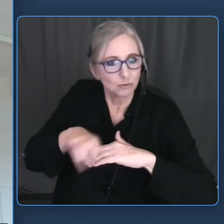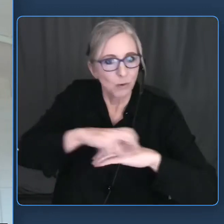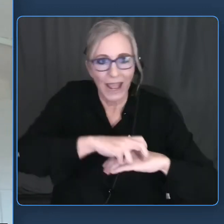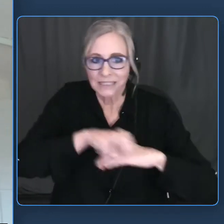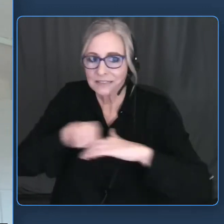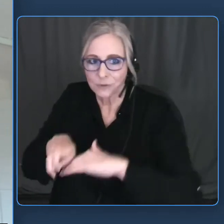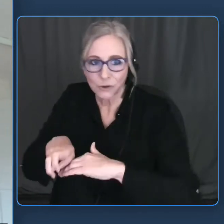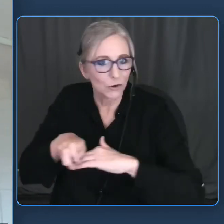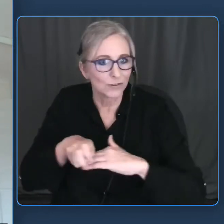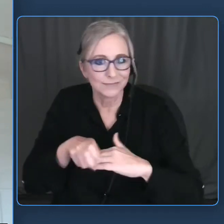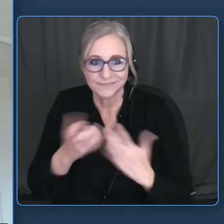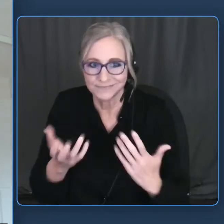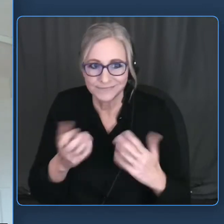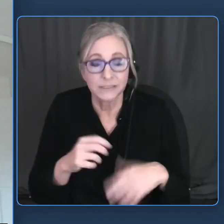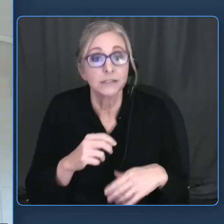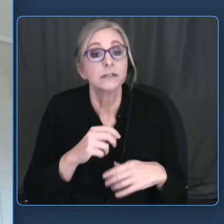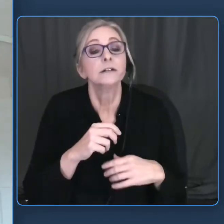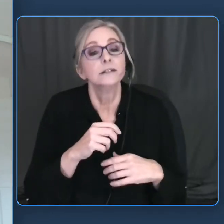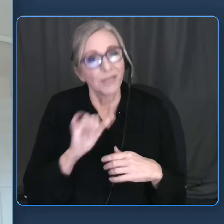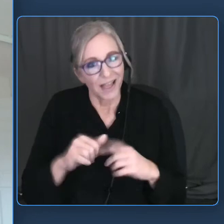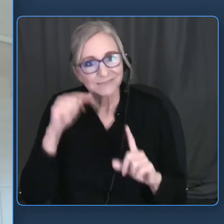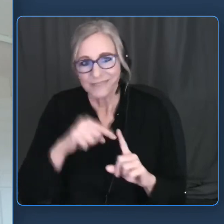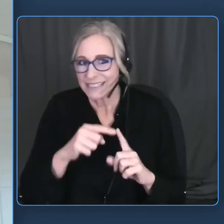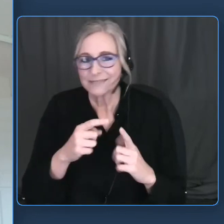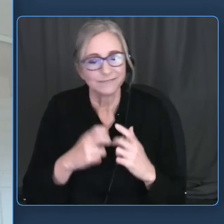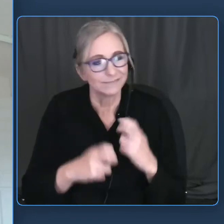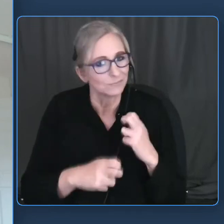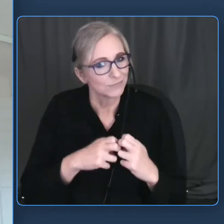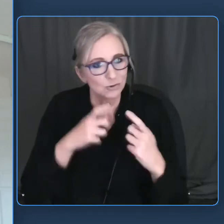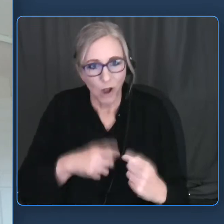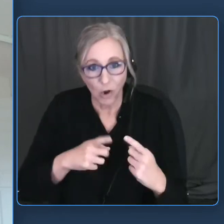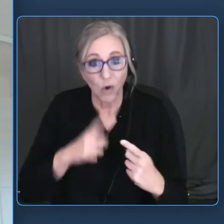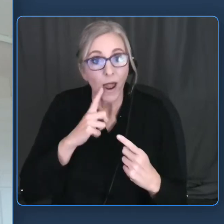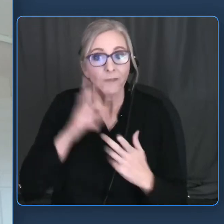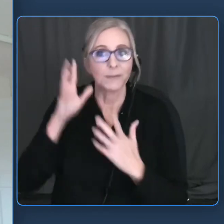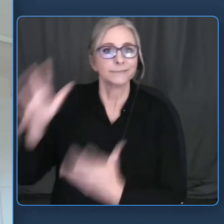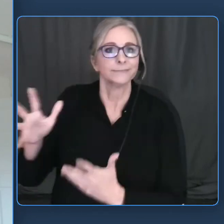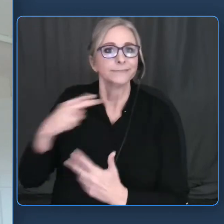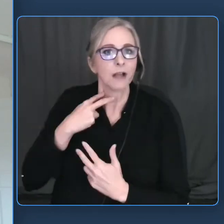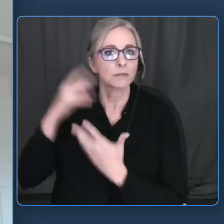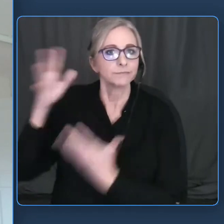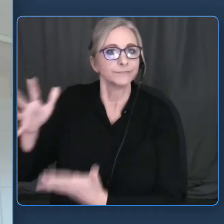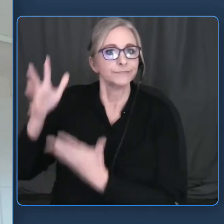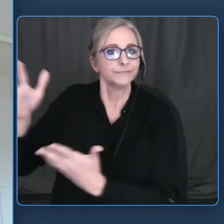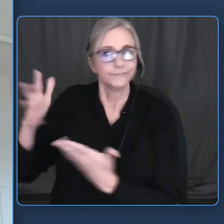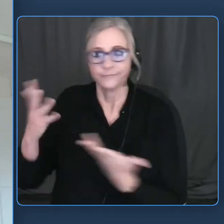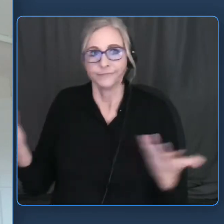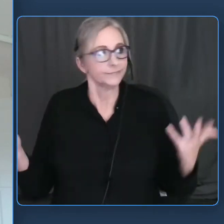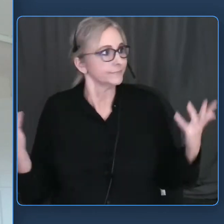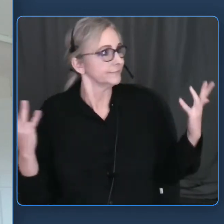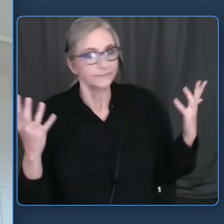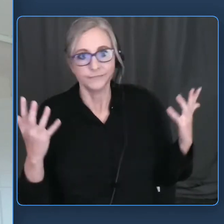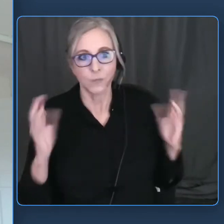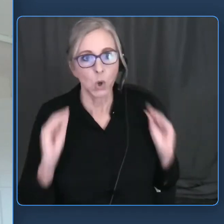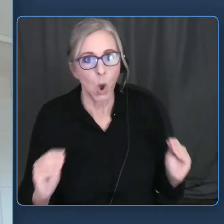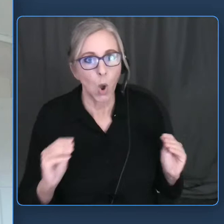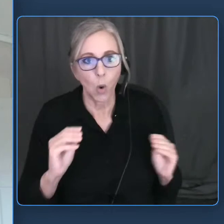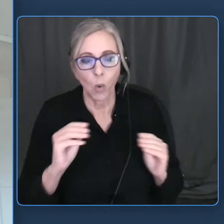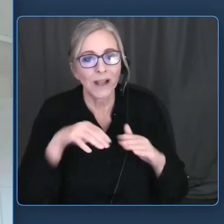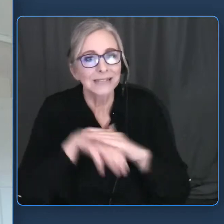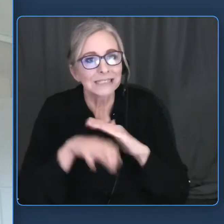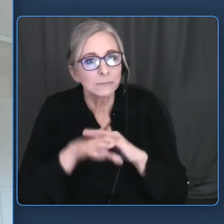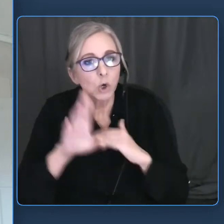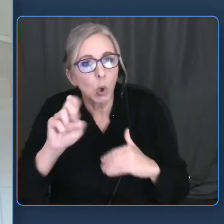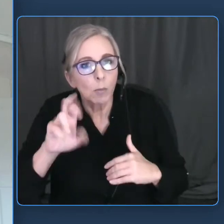seats. That's my biggest struggle, and I've been stranded because of the lack of